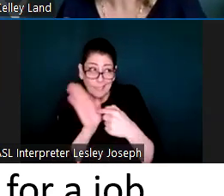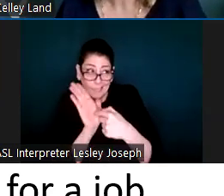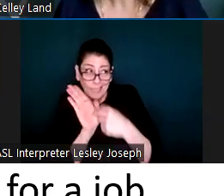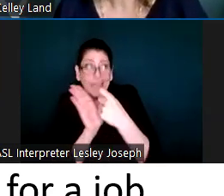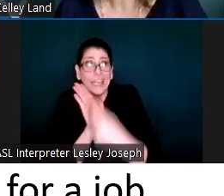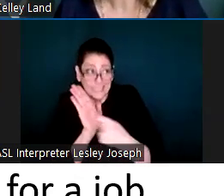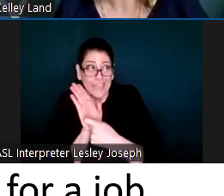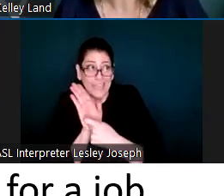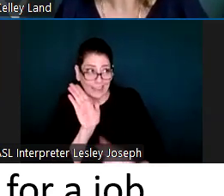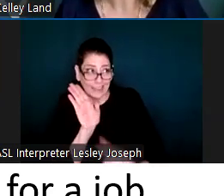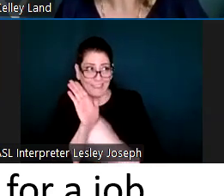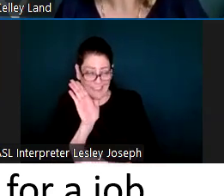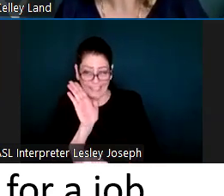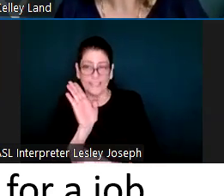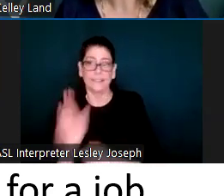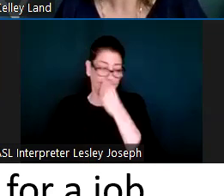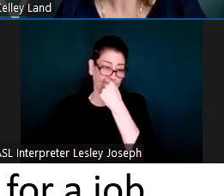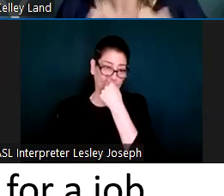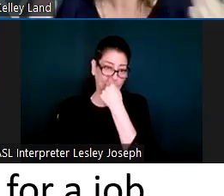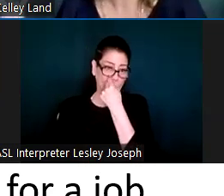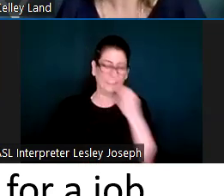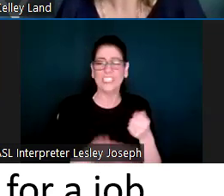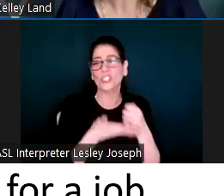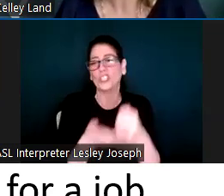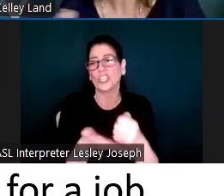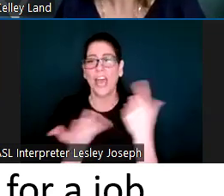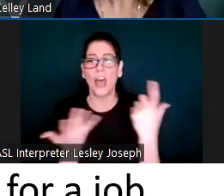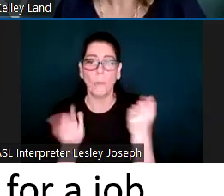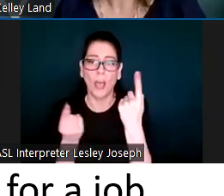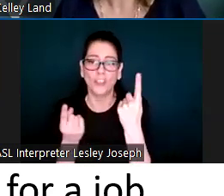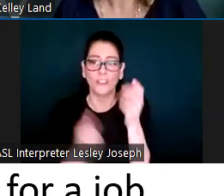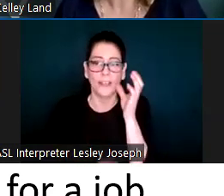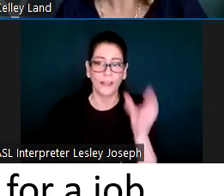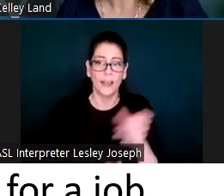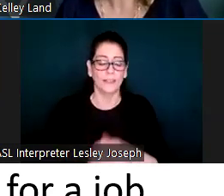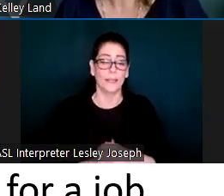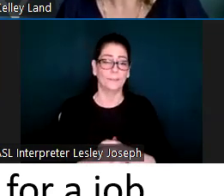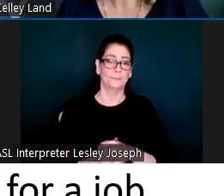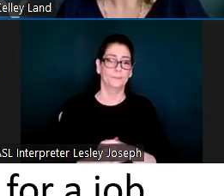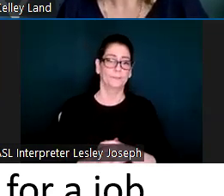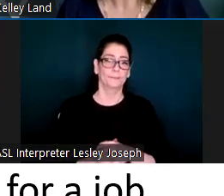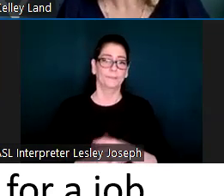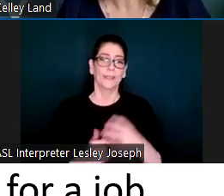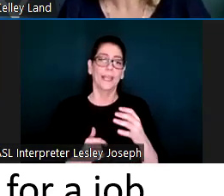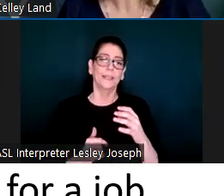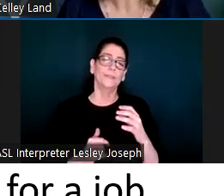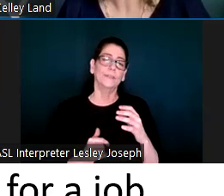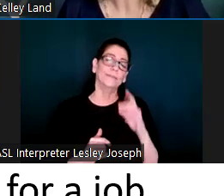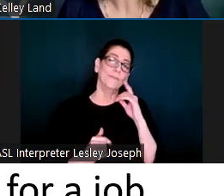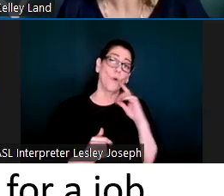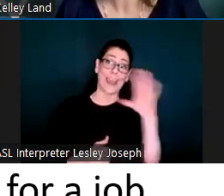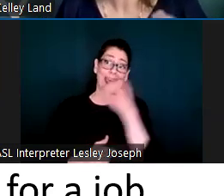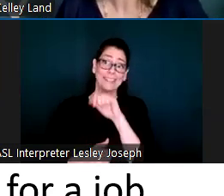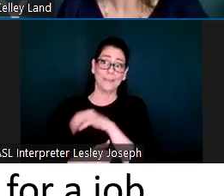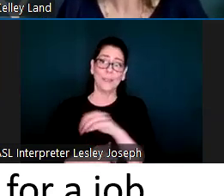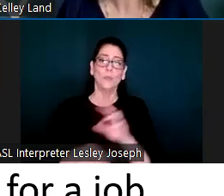paid. But just for you to understand the concept, we typically do an estimate, and we use 4.33 to multiply that by,